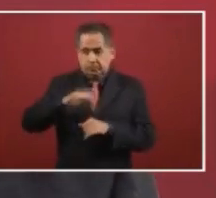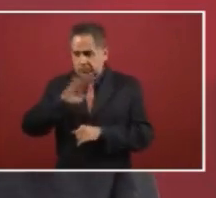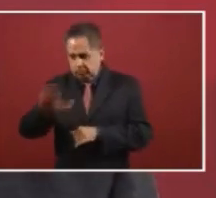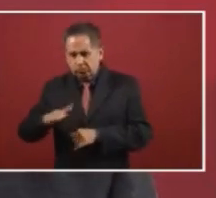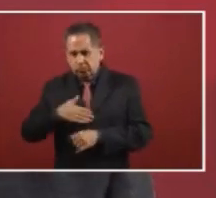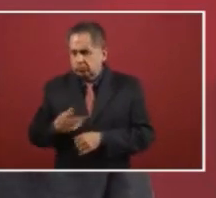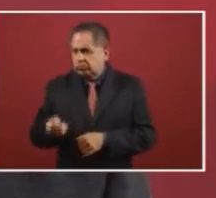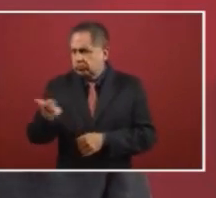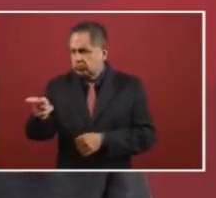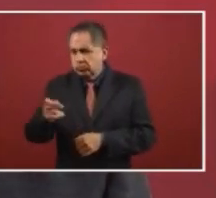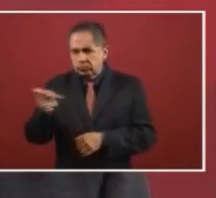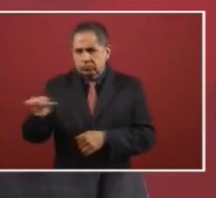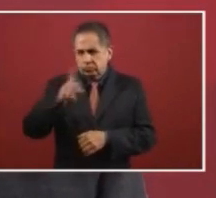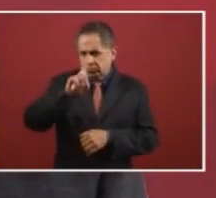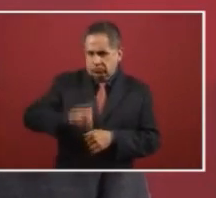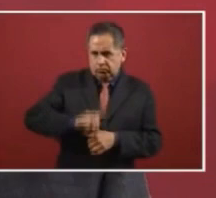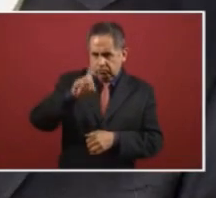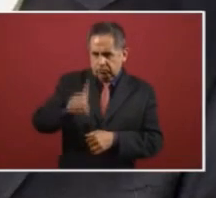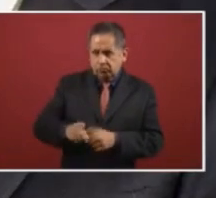a...